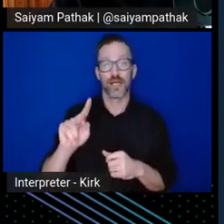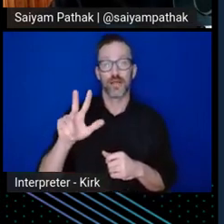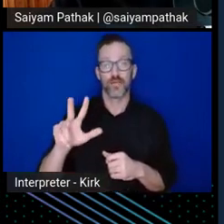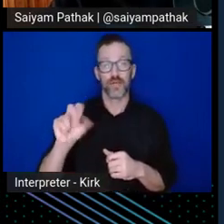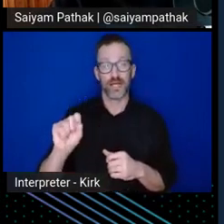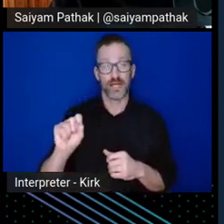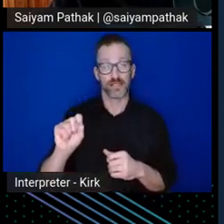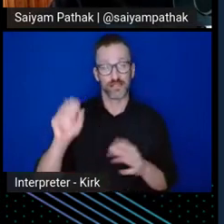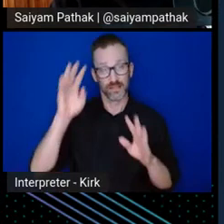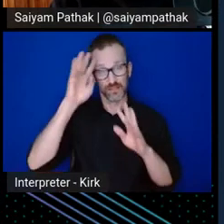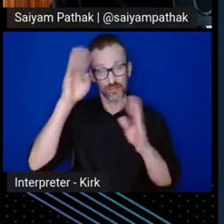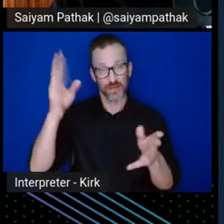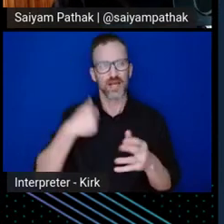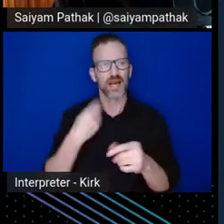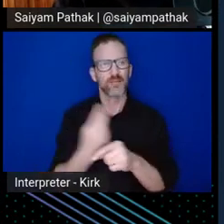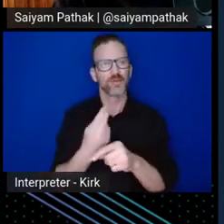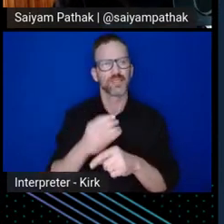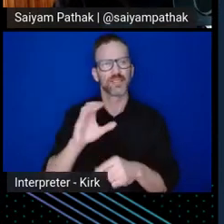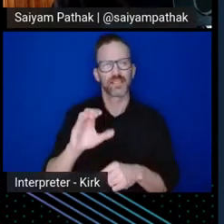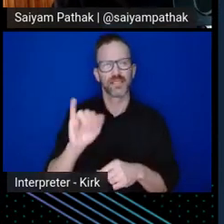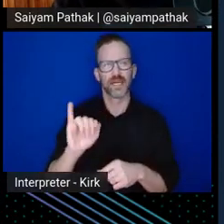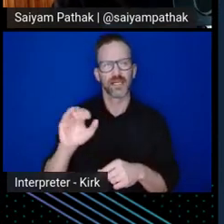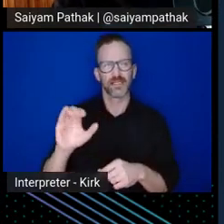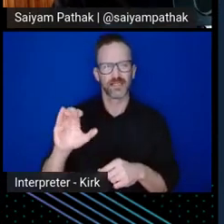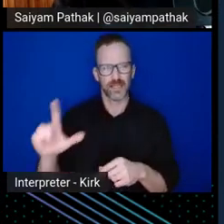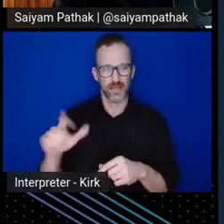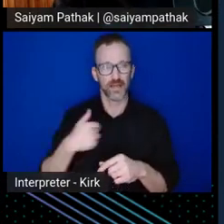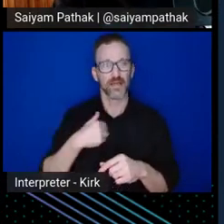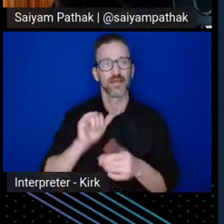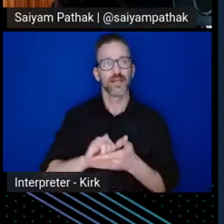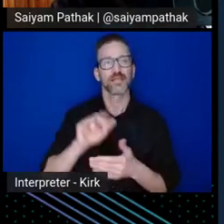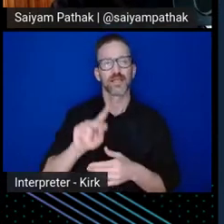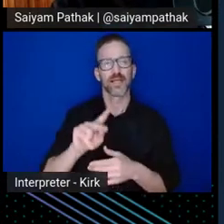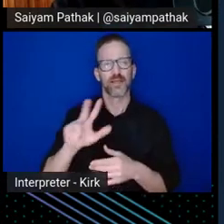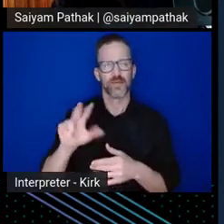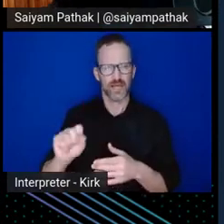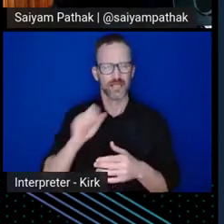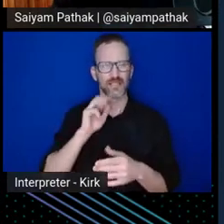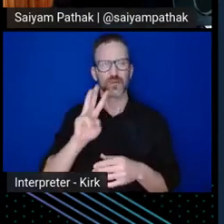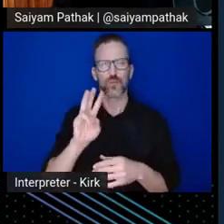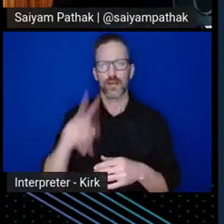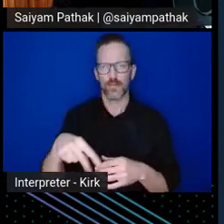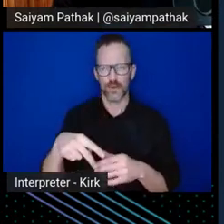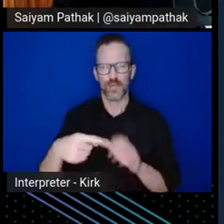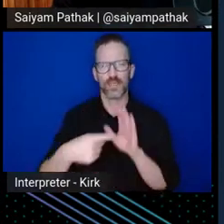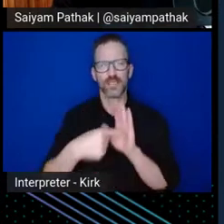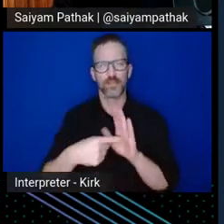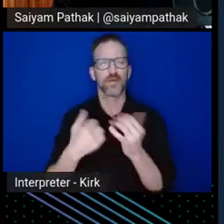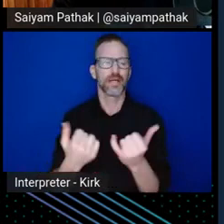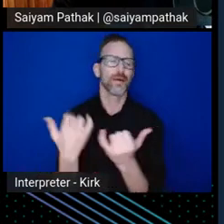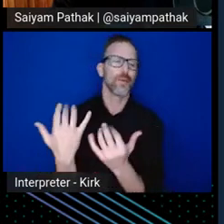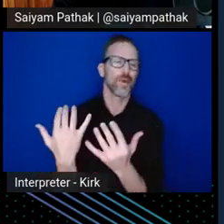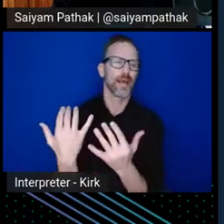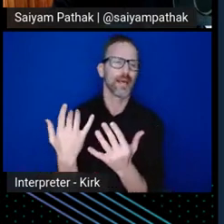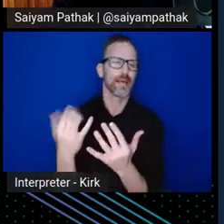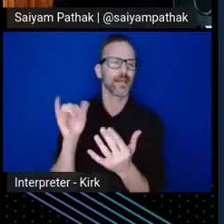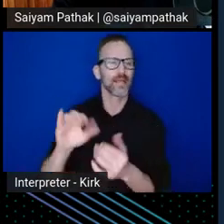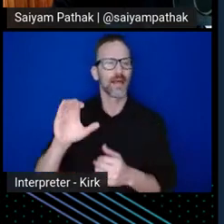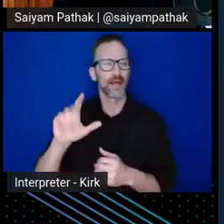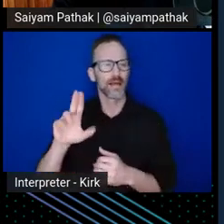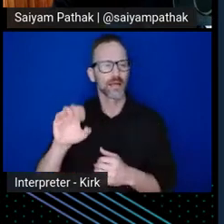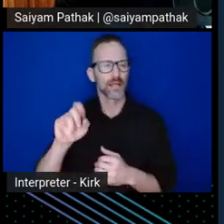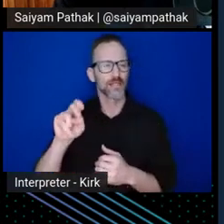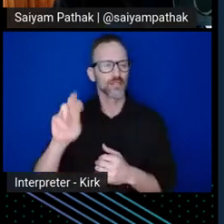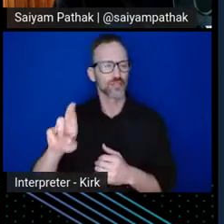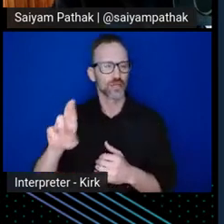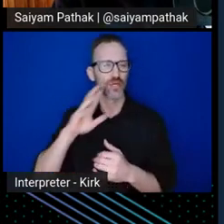Civo CLI itself. So what we are doing is Civo K3s create waypoint demo, and we are waiting for the cluster to spin